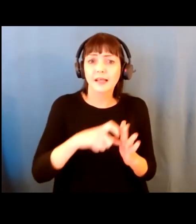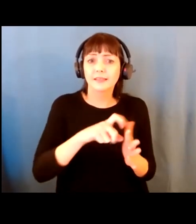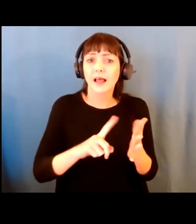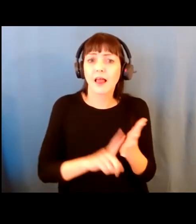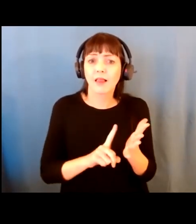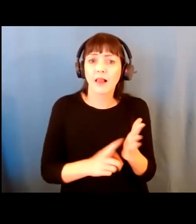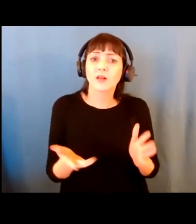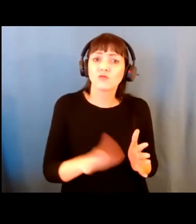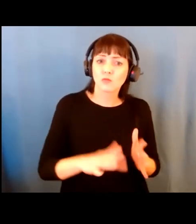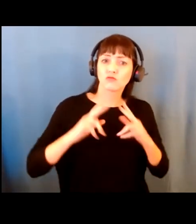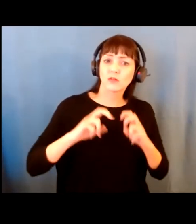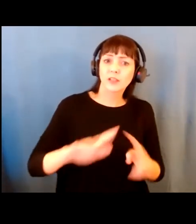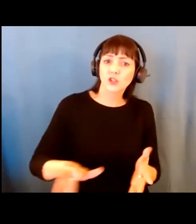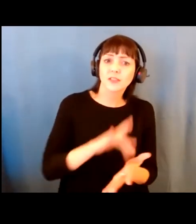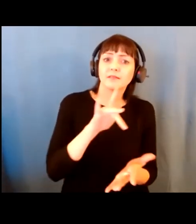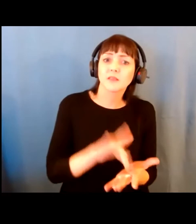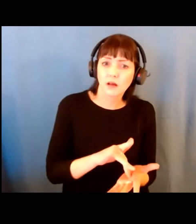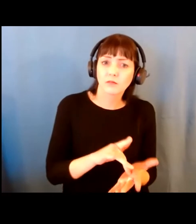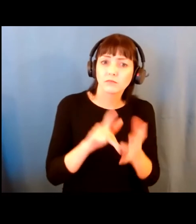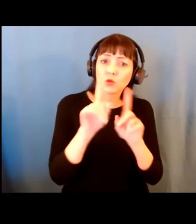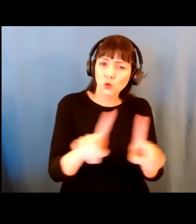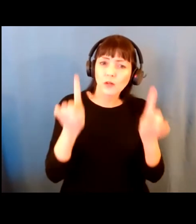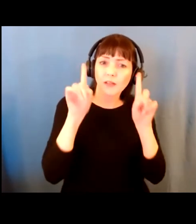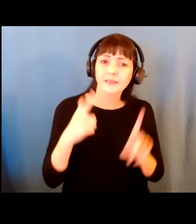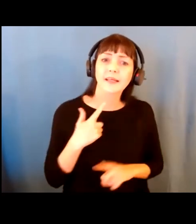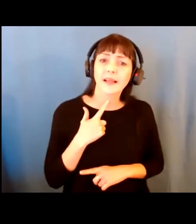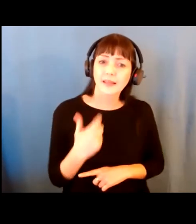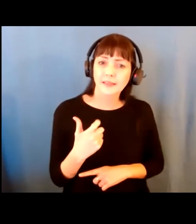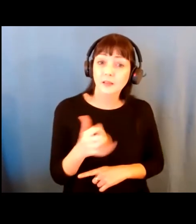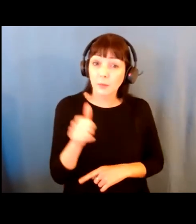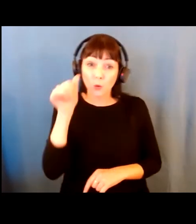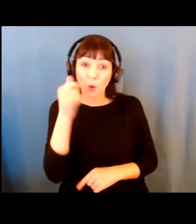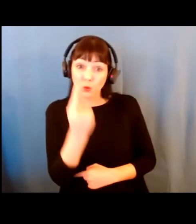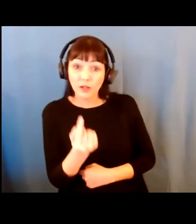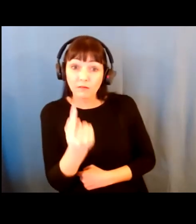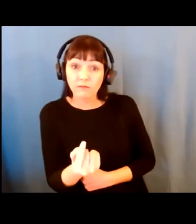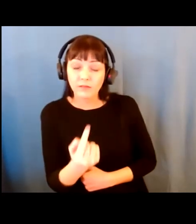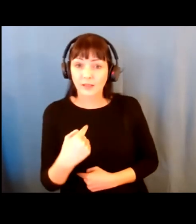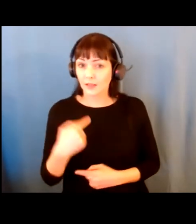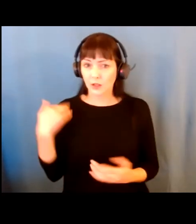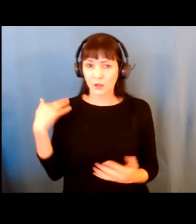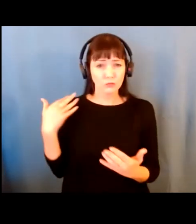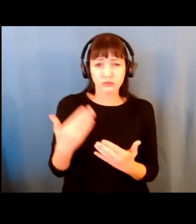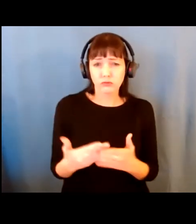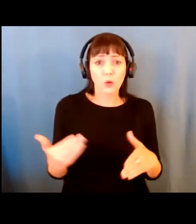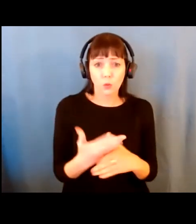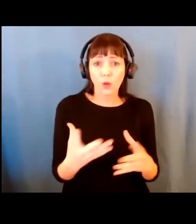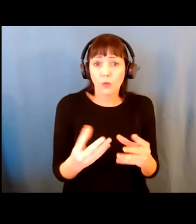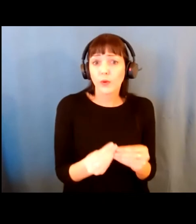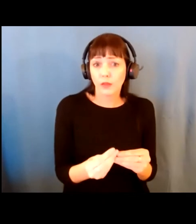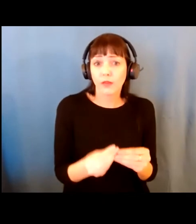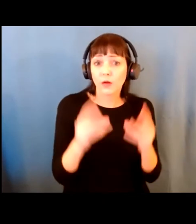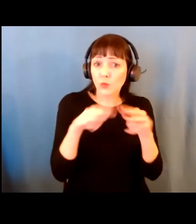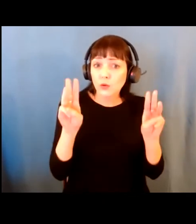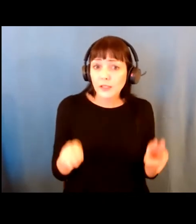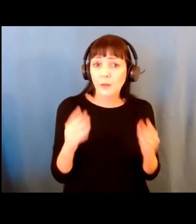University of Leicester. I'm sure many of you will know Richard, and I've worked with him over the years in museums and galleries, both as